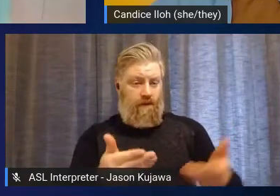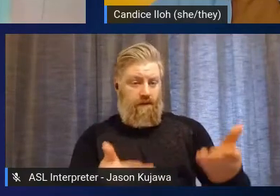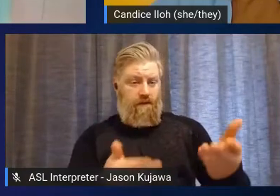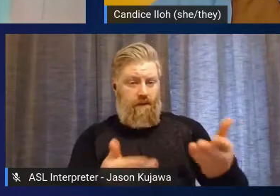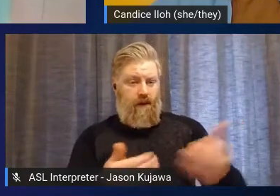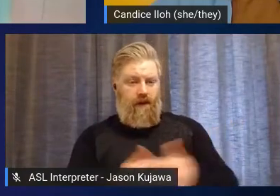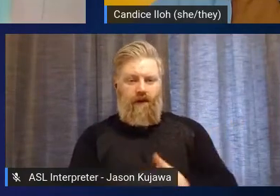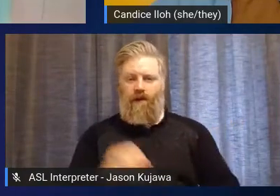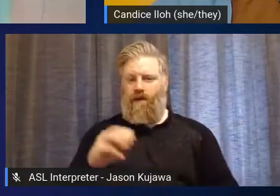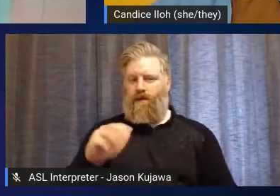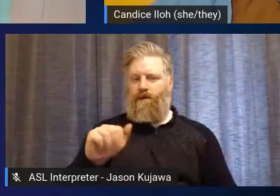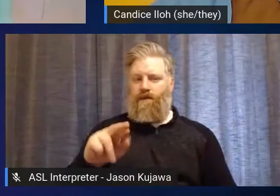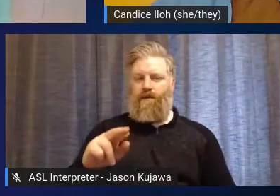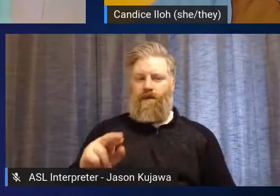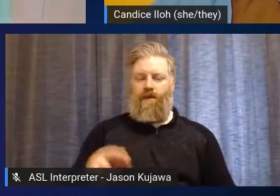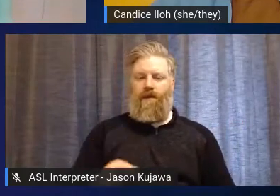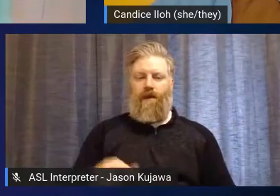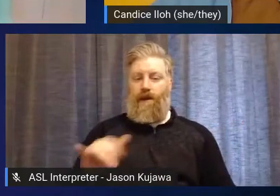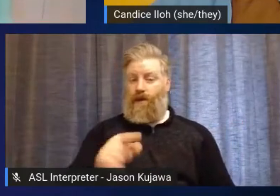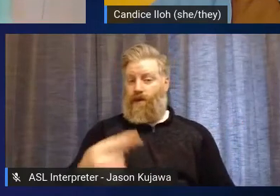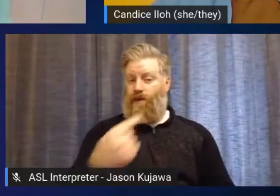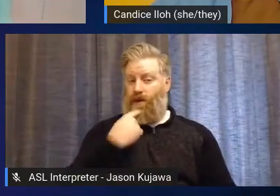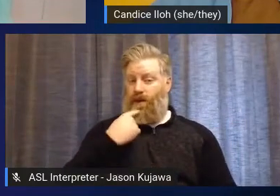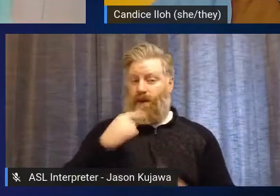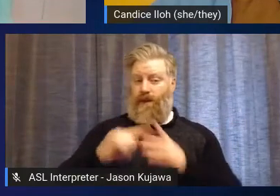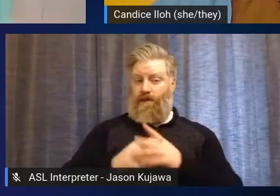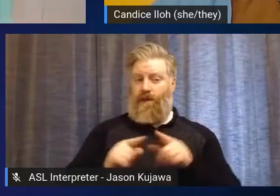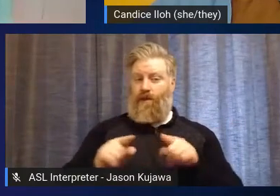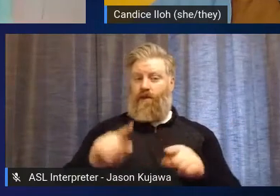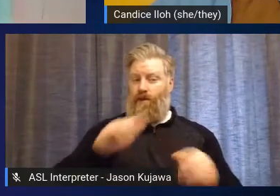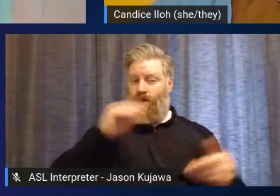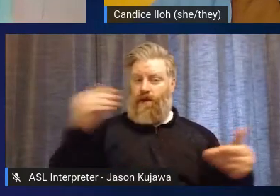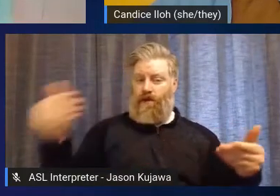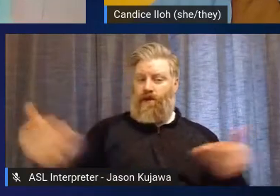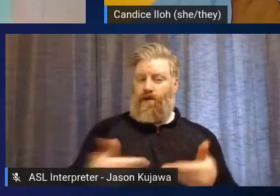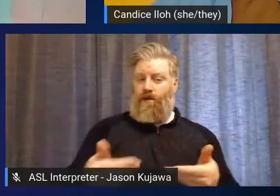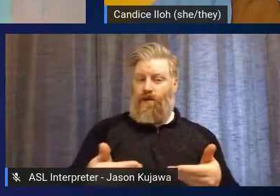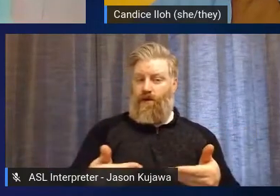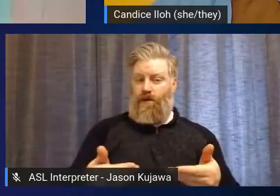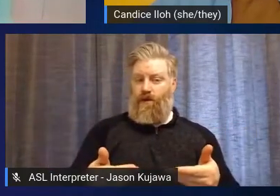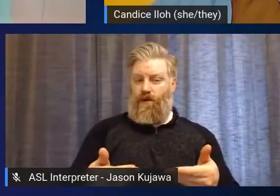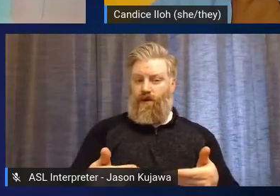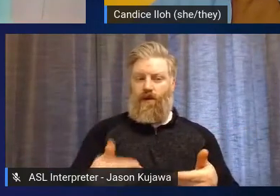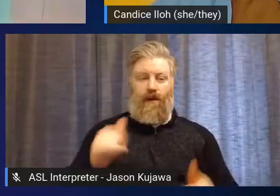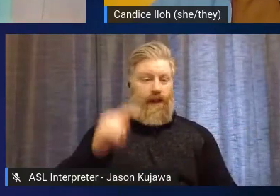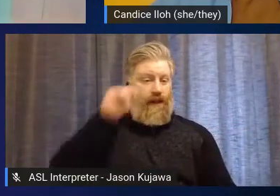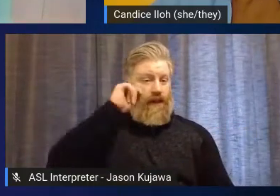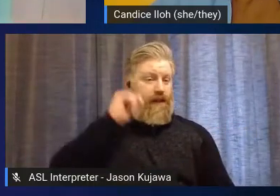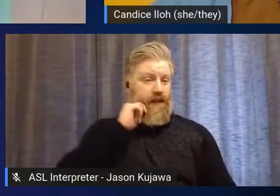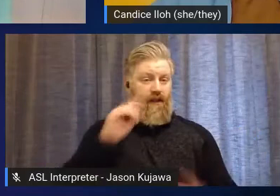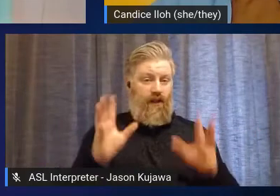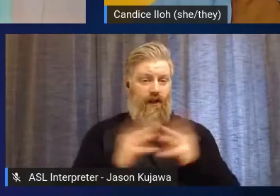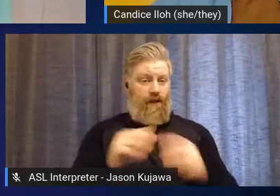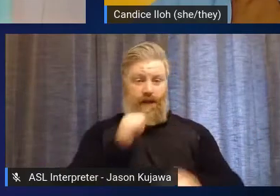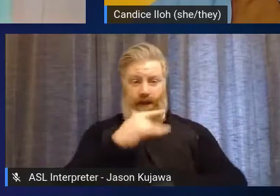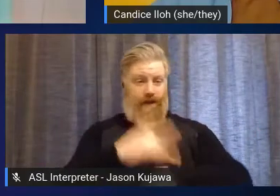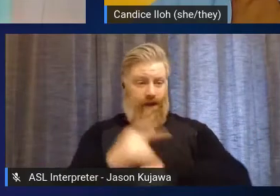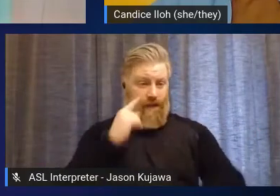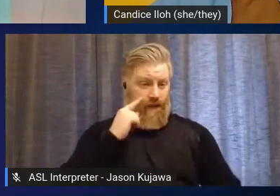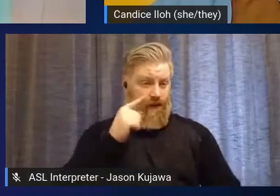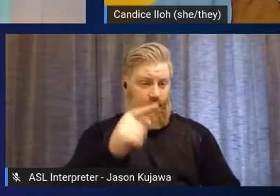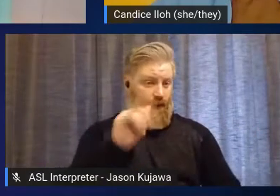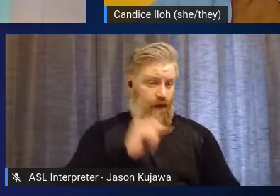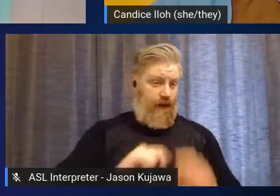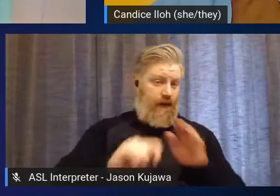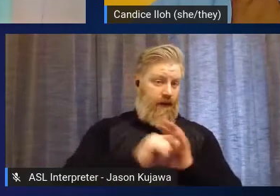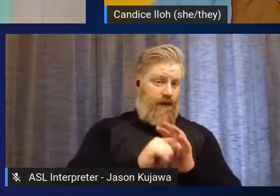For me, as you said in the beginning, in your introduction, how a teen conference was not available to you. At your time, books